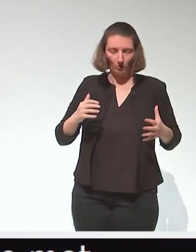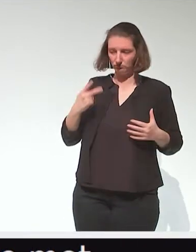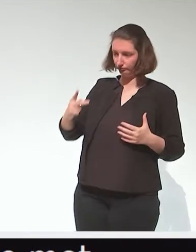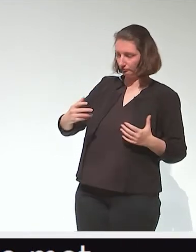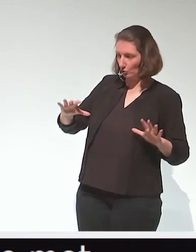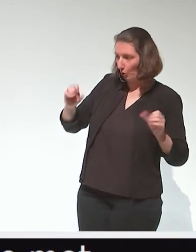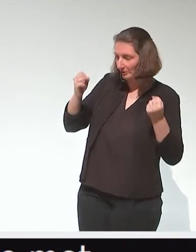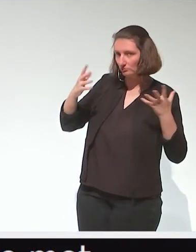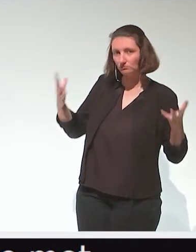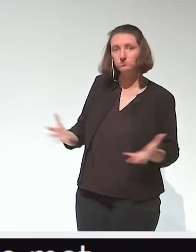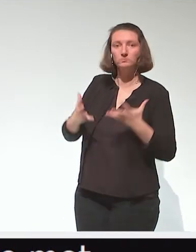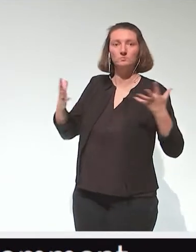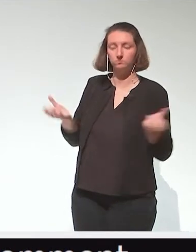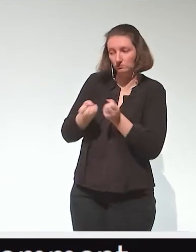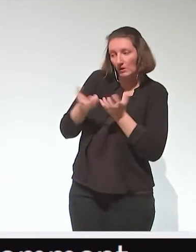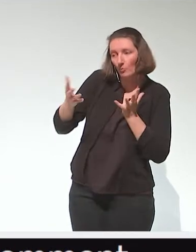education, maybe it will